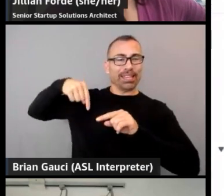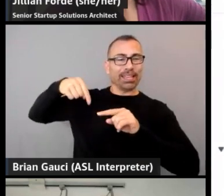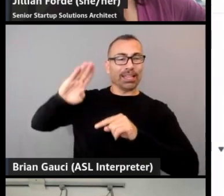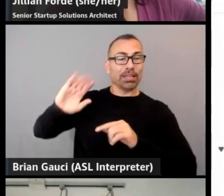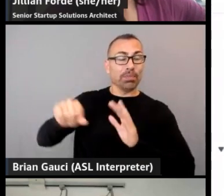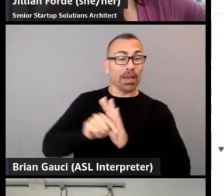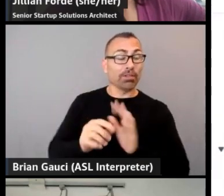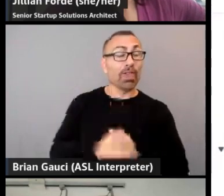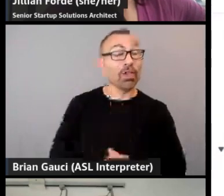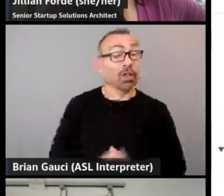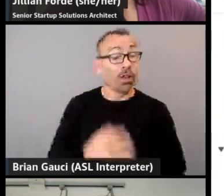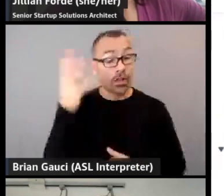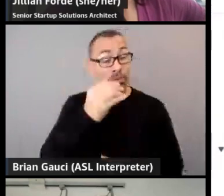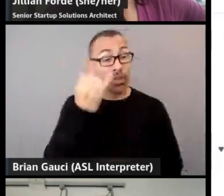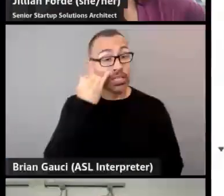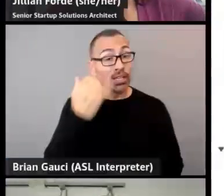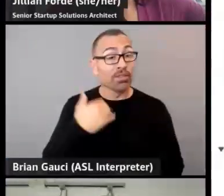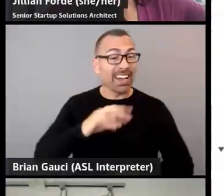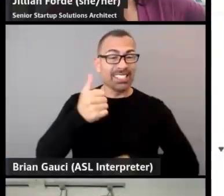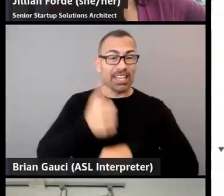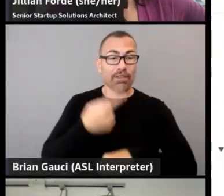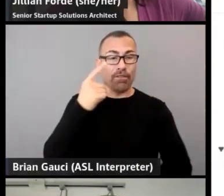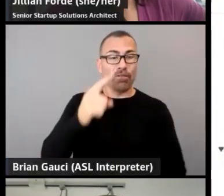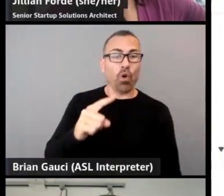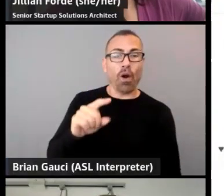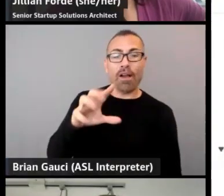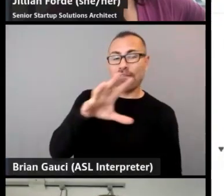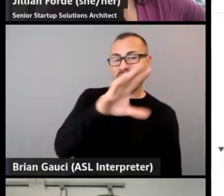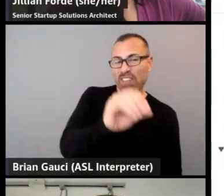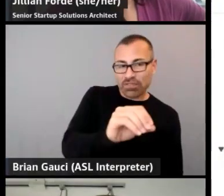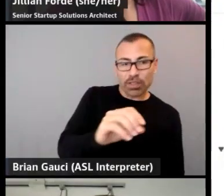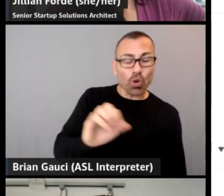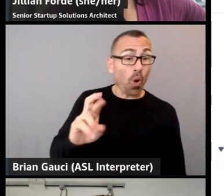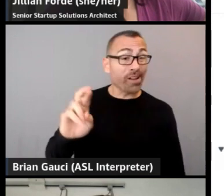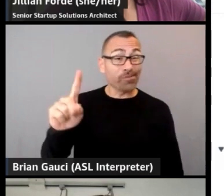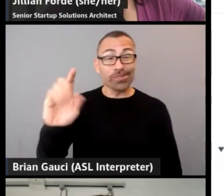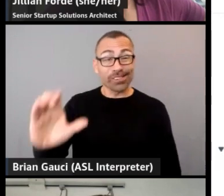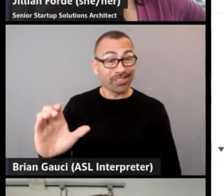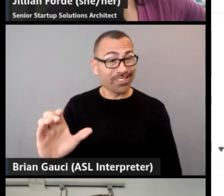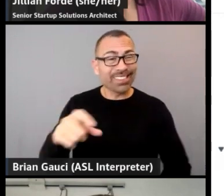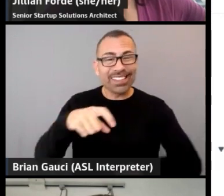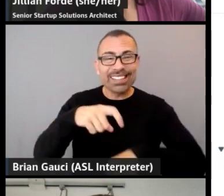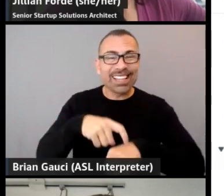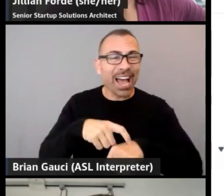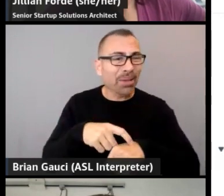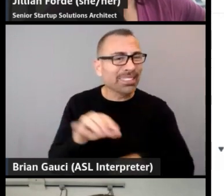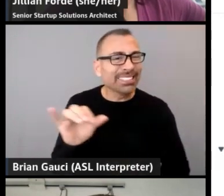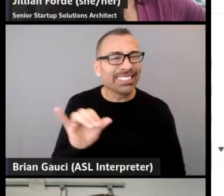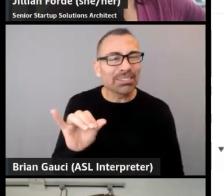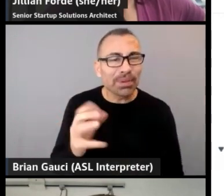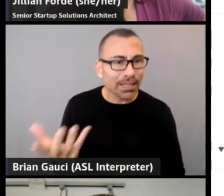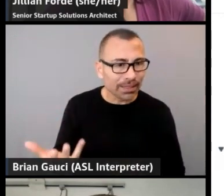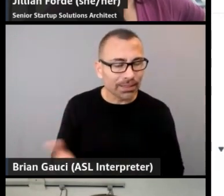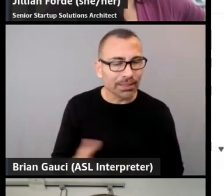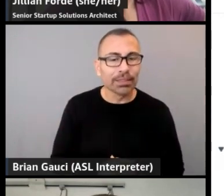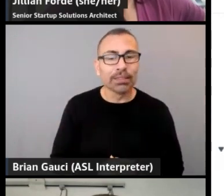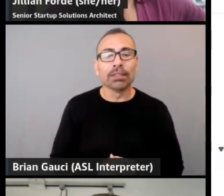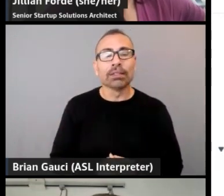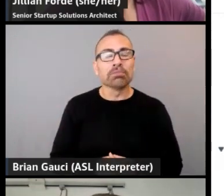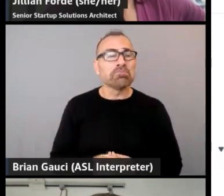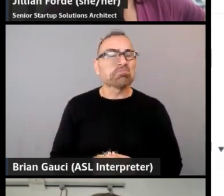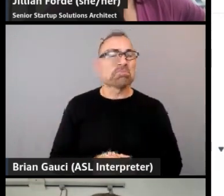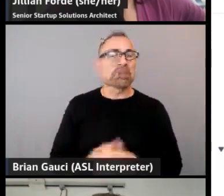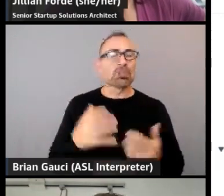or 100, it would have taken similar amount of time. So what we have done to serve this client, what we have done is